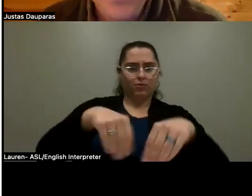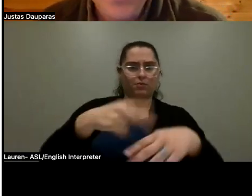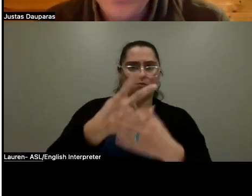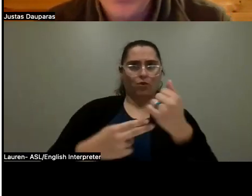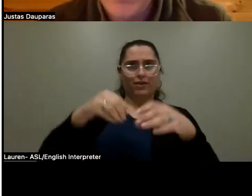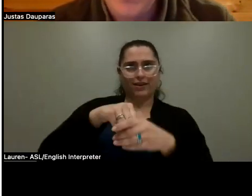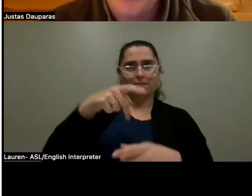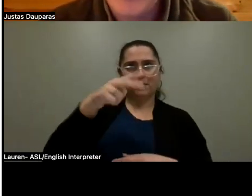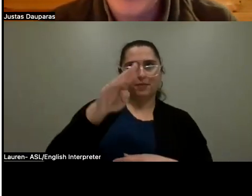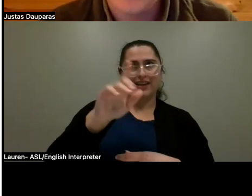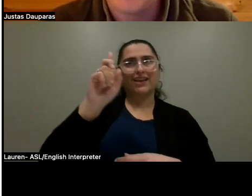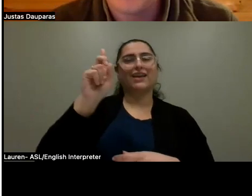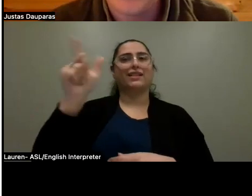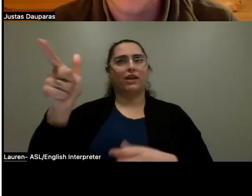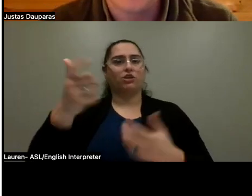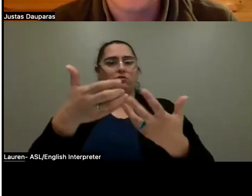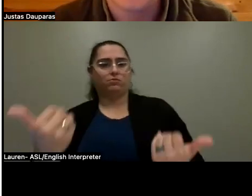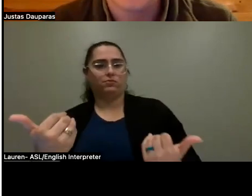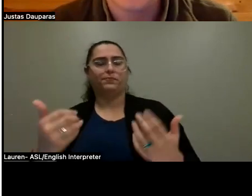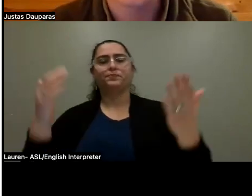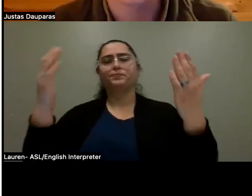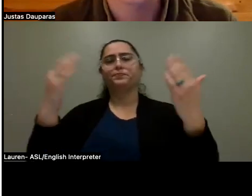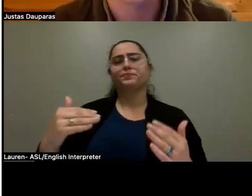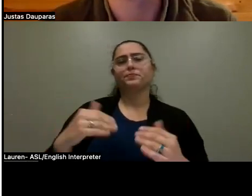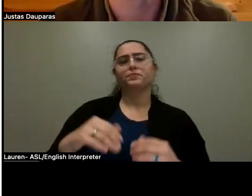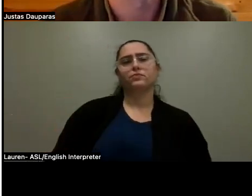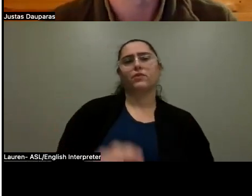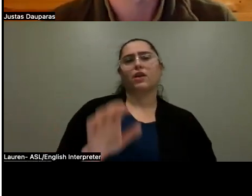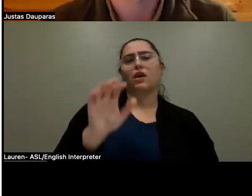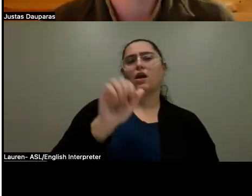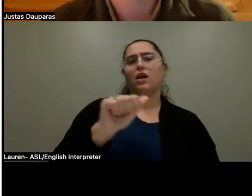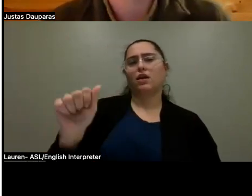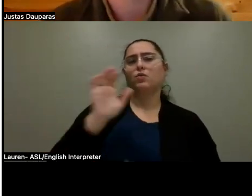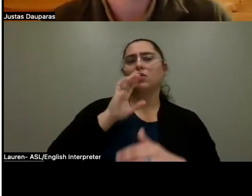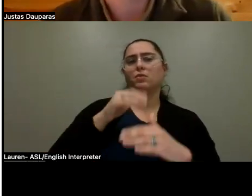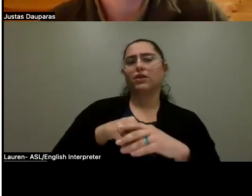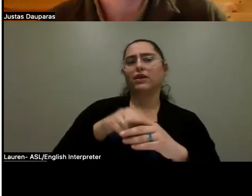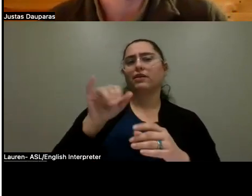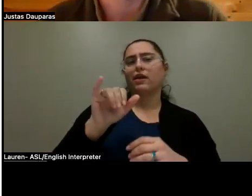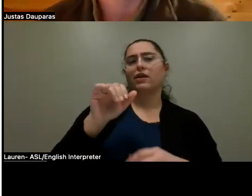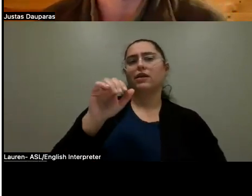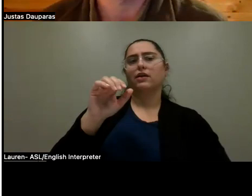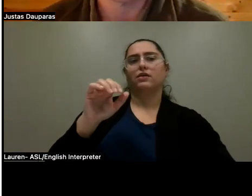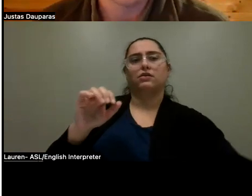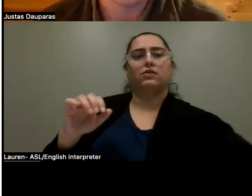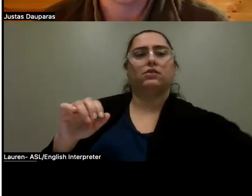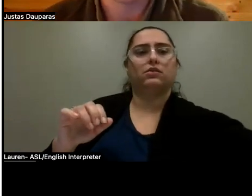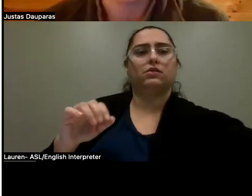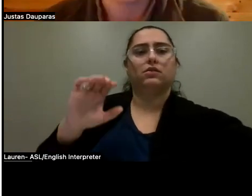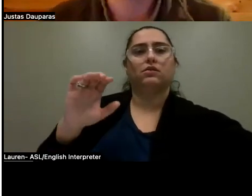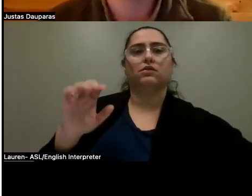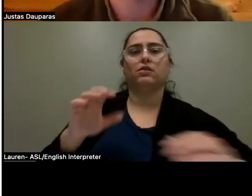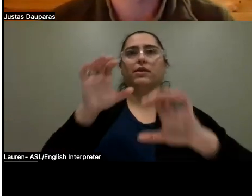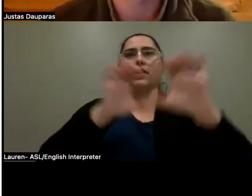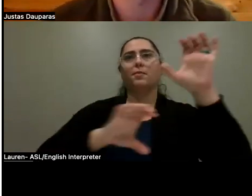Do you input atoms other than amino acids like chemical ligands and metals? So in this version, it is not. Like I'm working on other versions